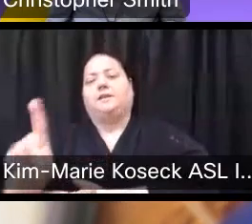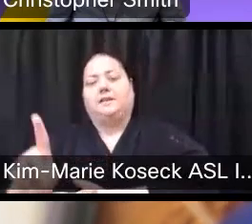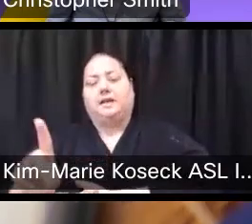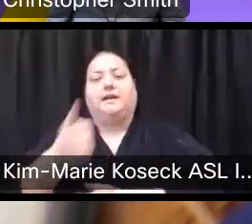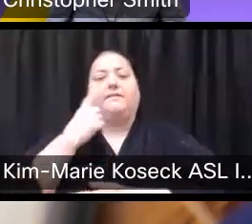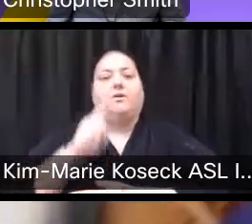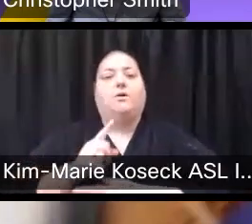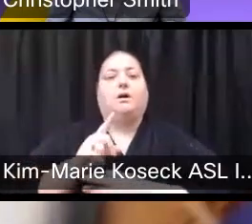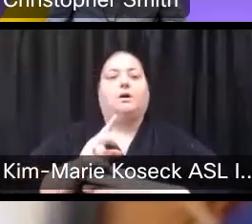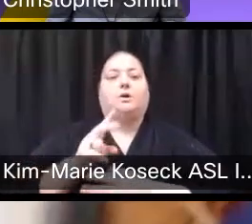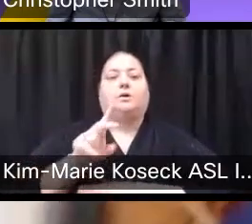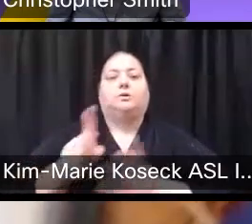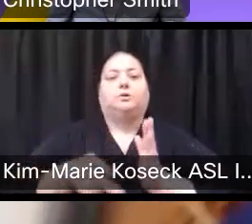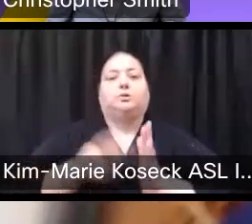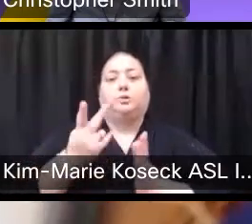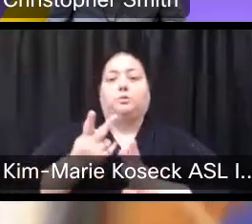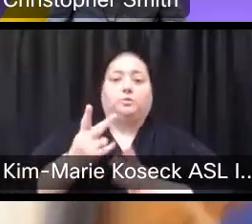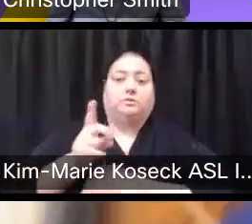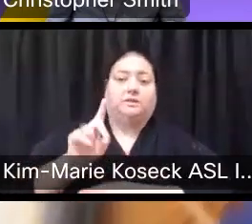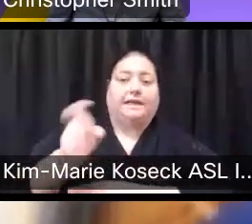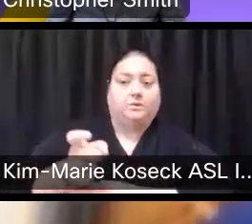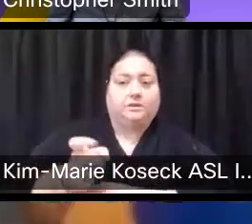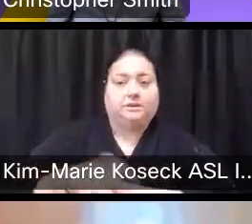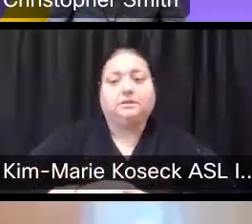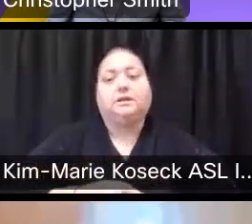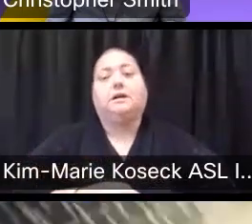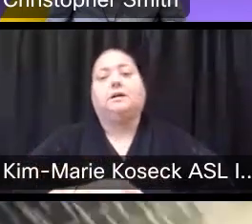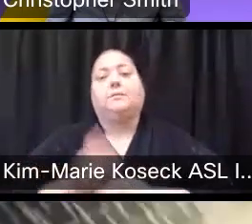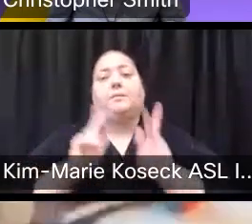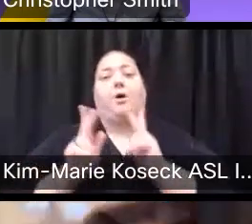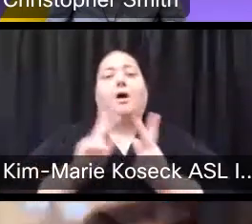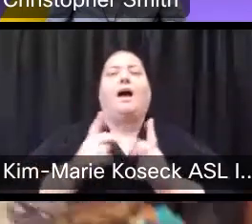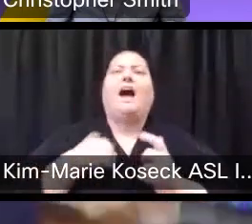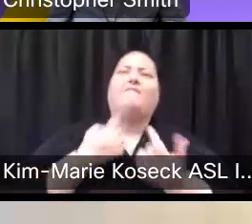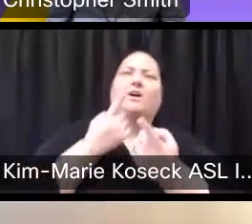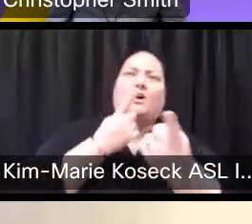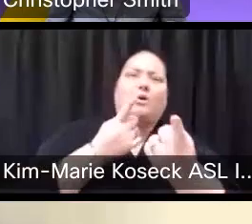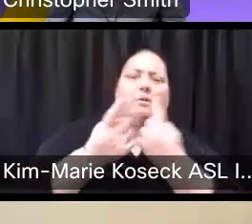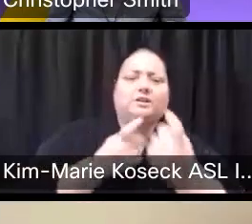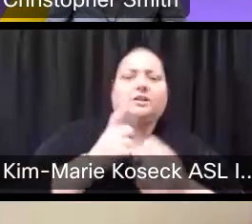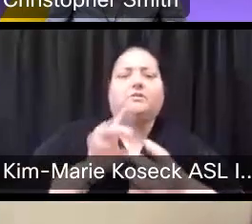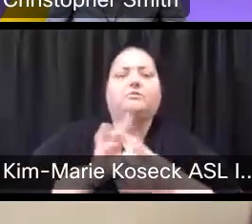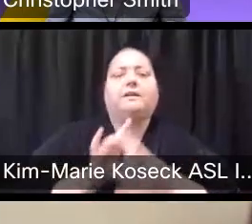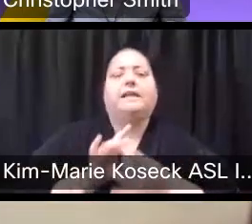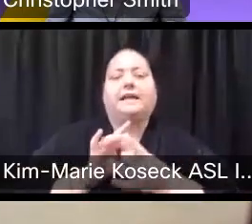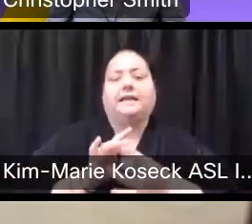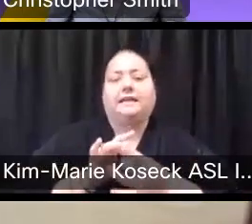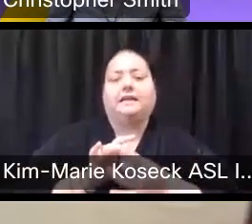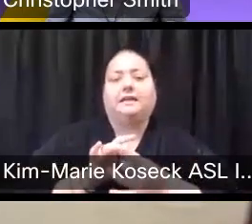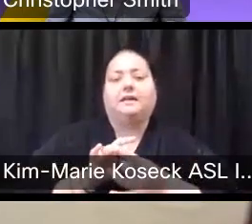duly diagnosed individuals. I just had a question related to,